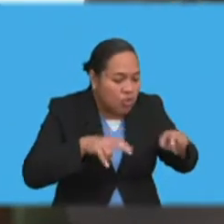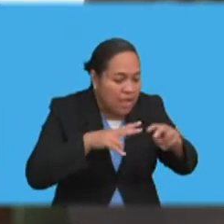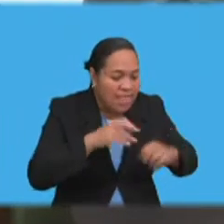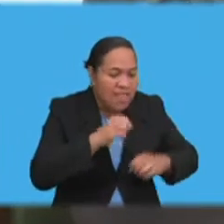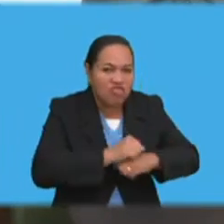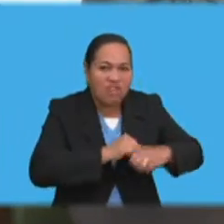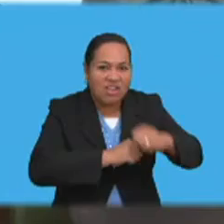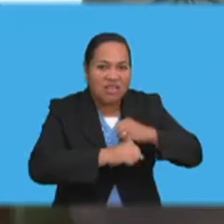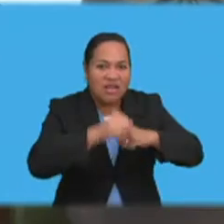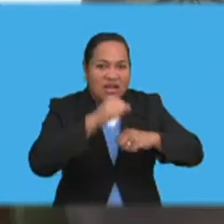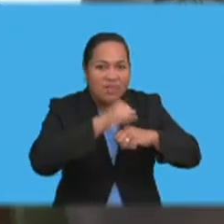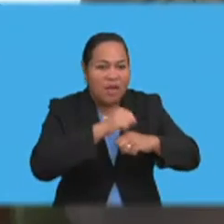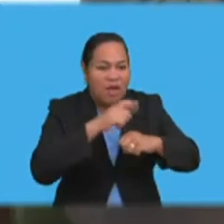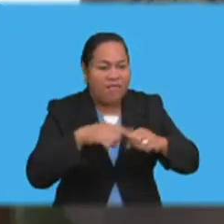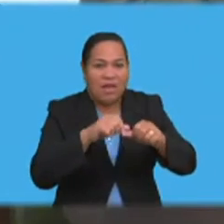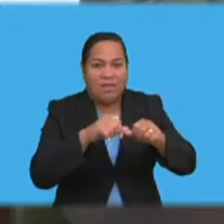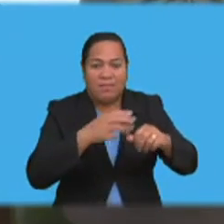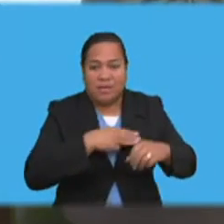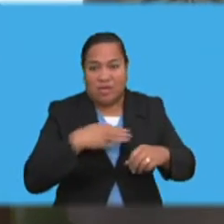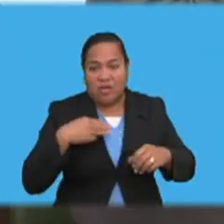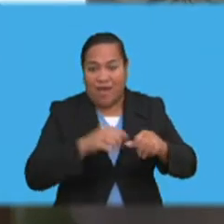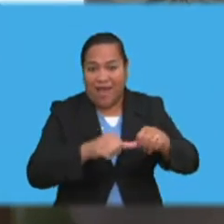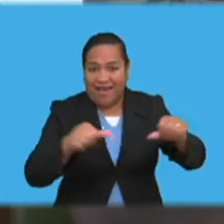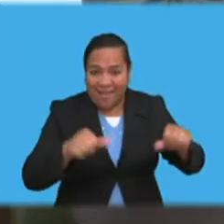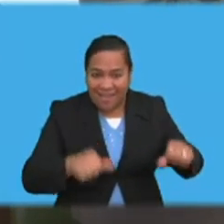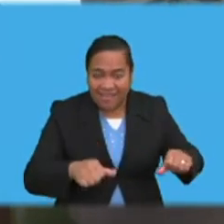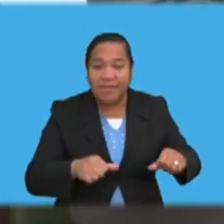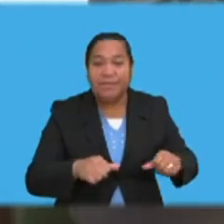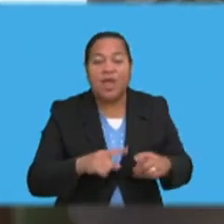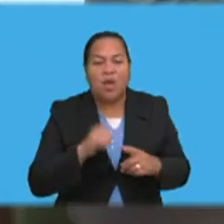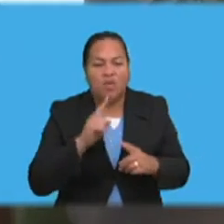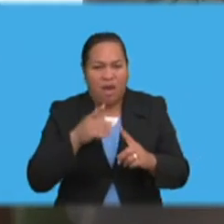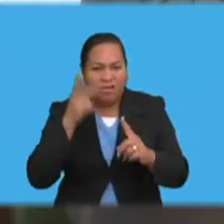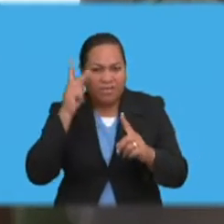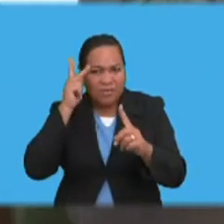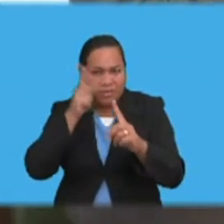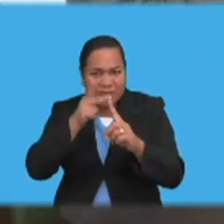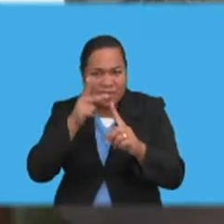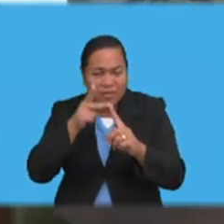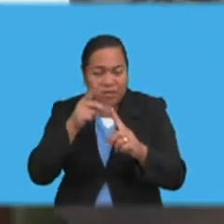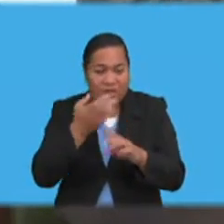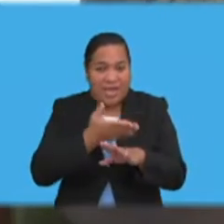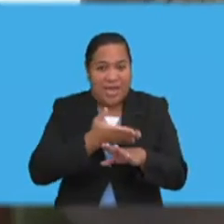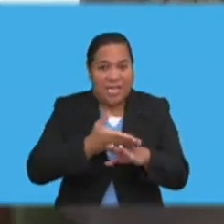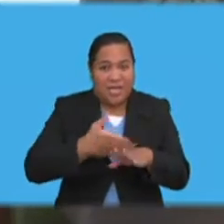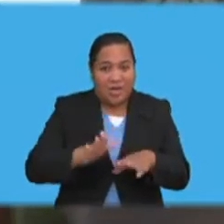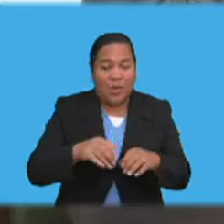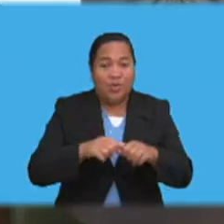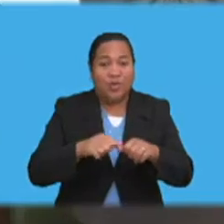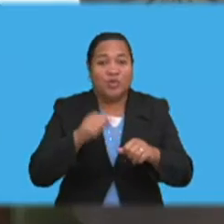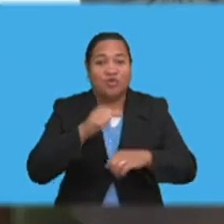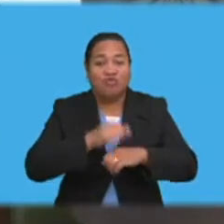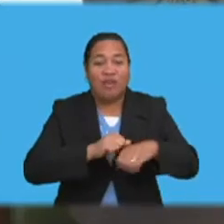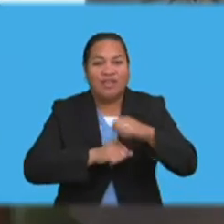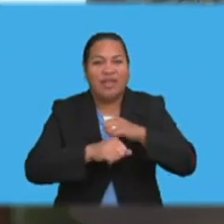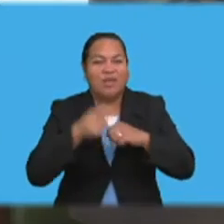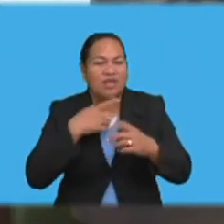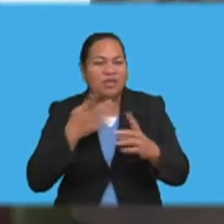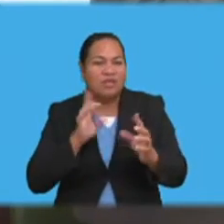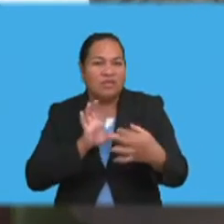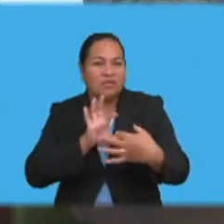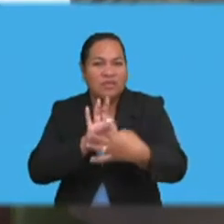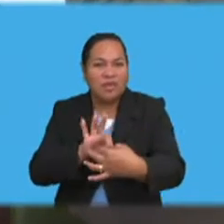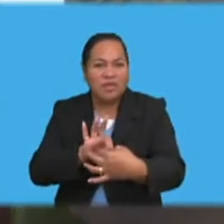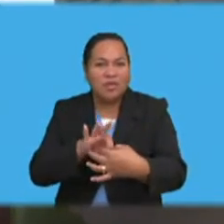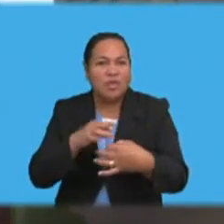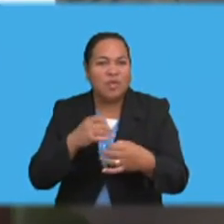of the Ministry for Agriculture. And one of the intentions behind this new structure, consistent with the civil service reform, Madam Speaker,